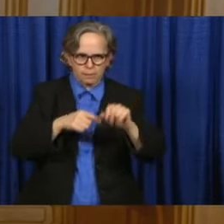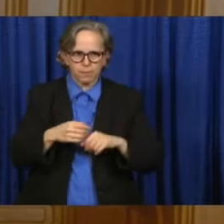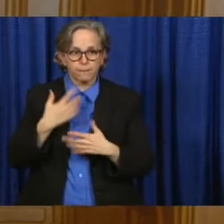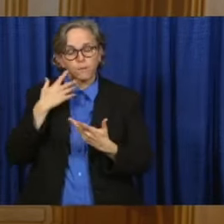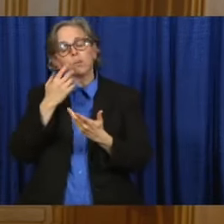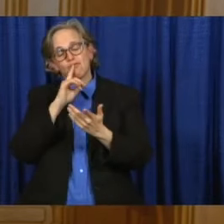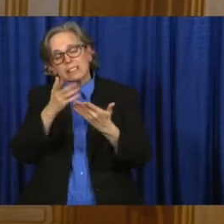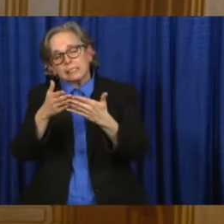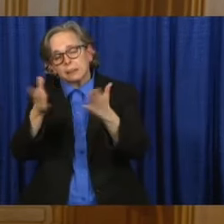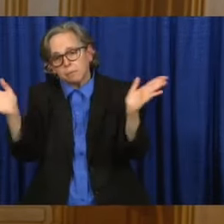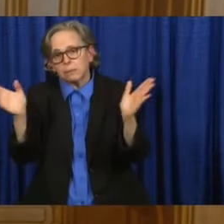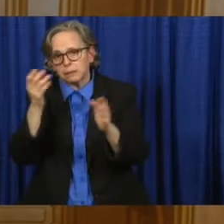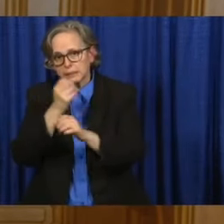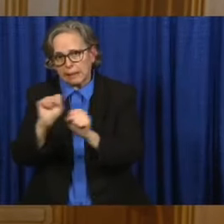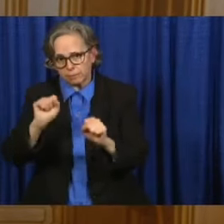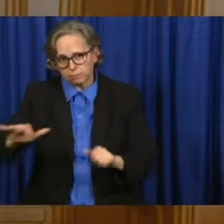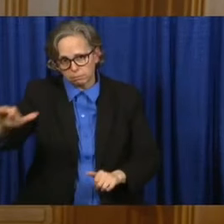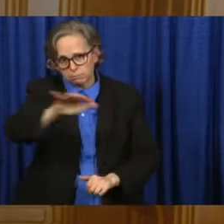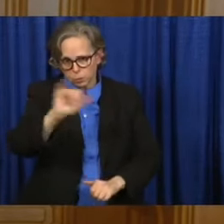Thank you.